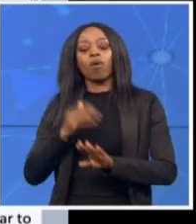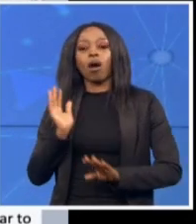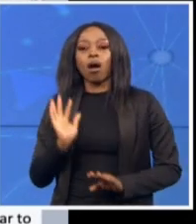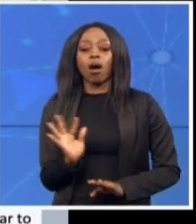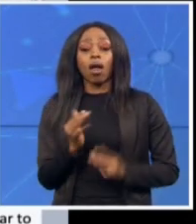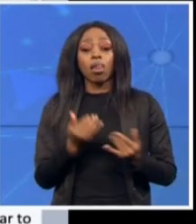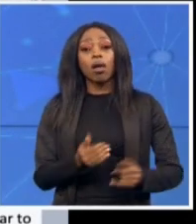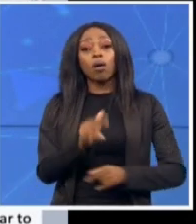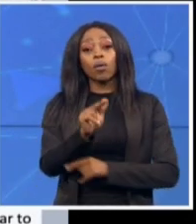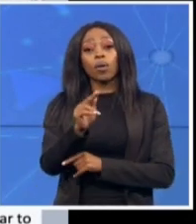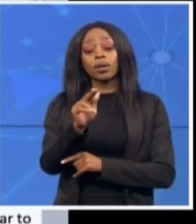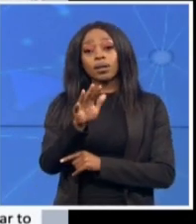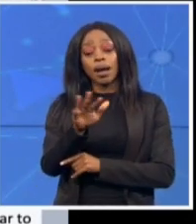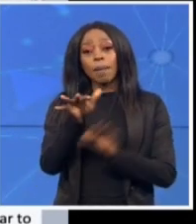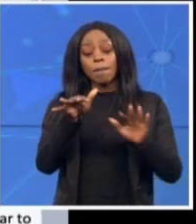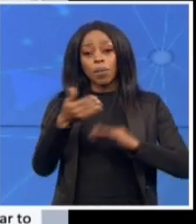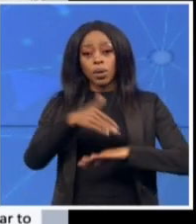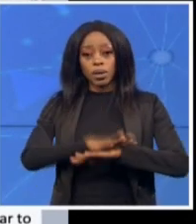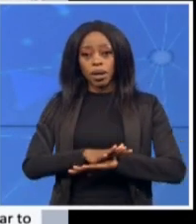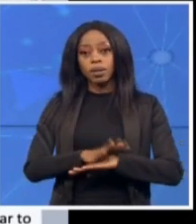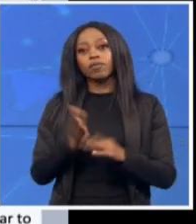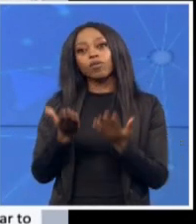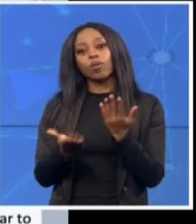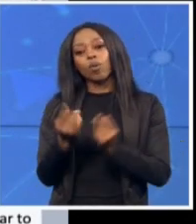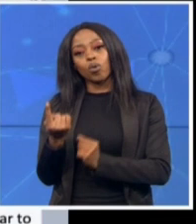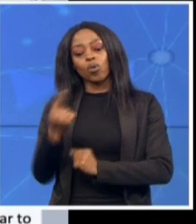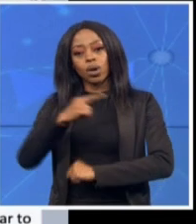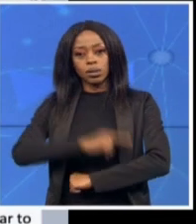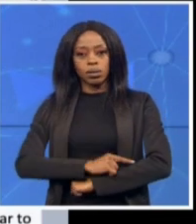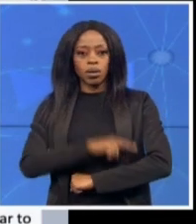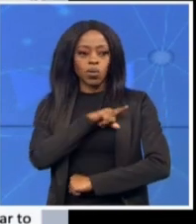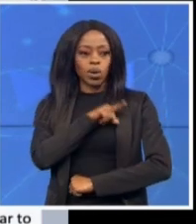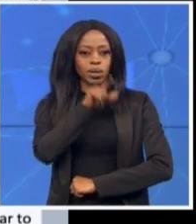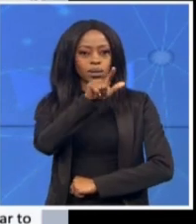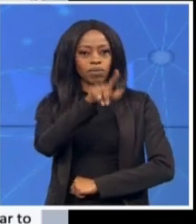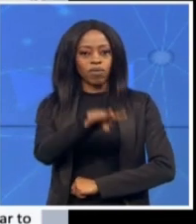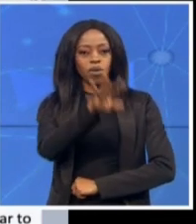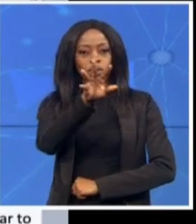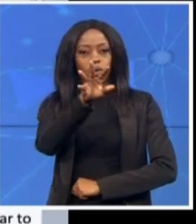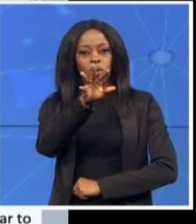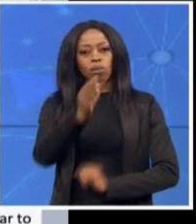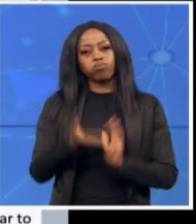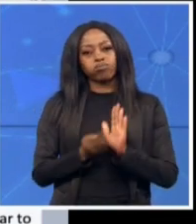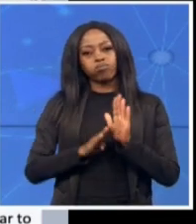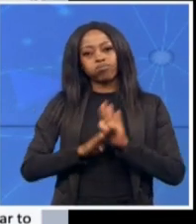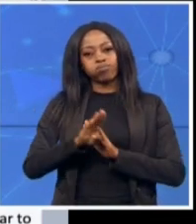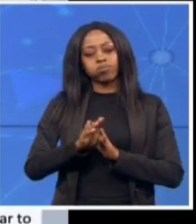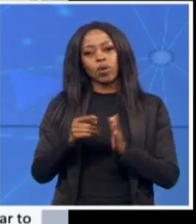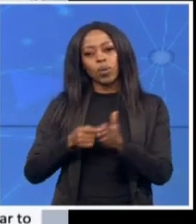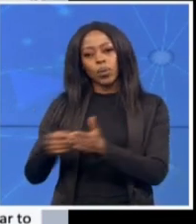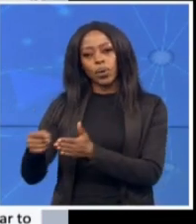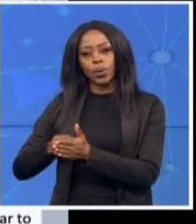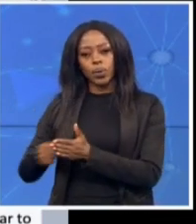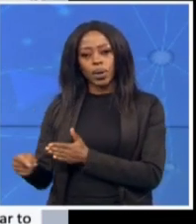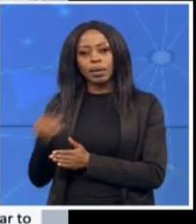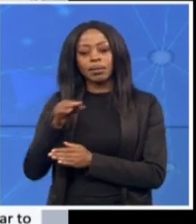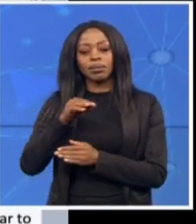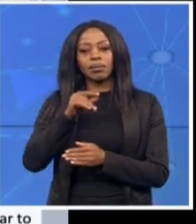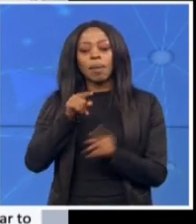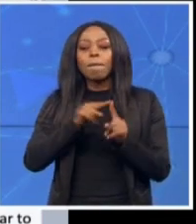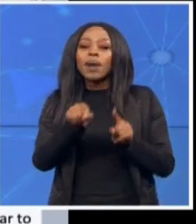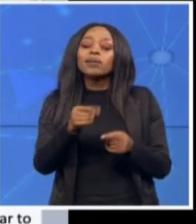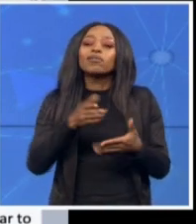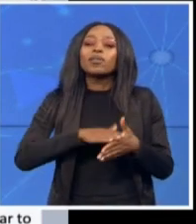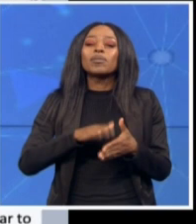that. It's about a 47% increase week on week, but that's also been due to some death reporting correction in our